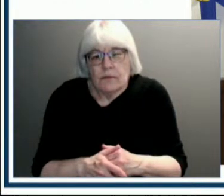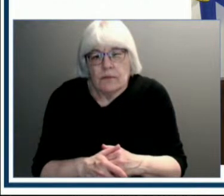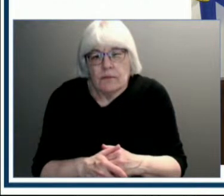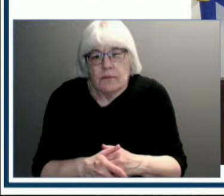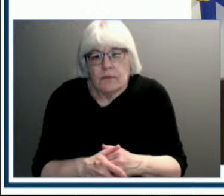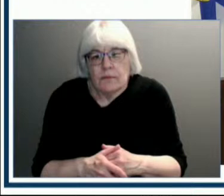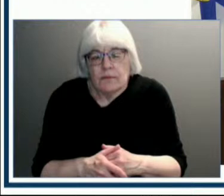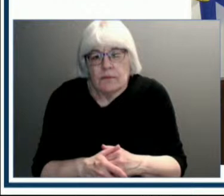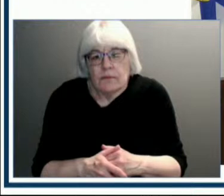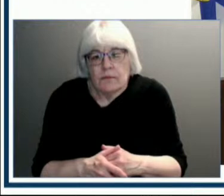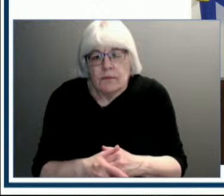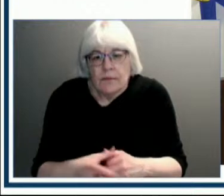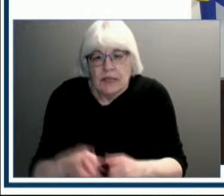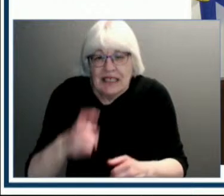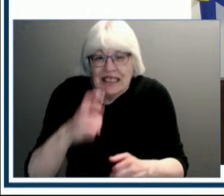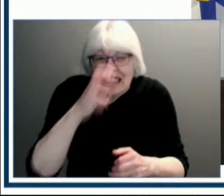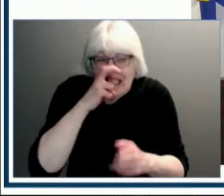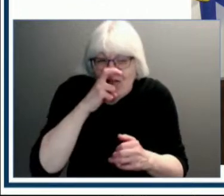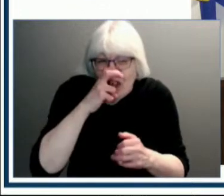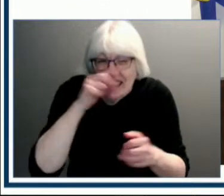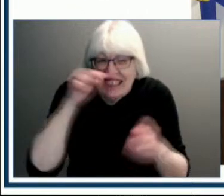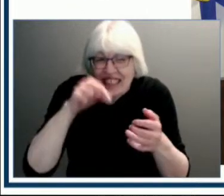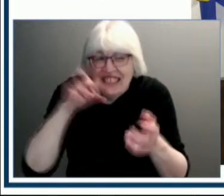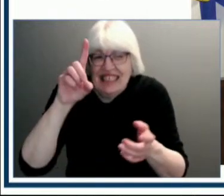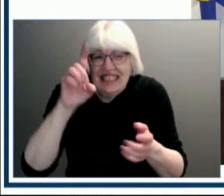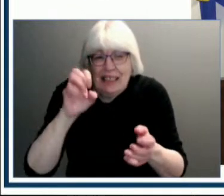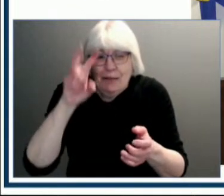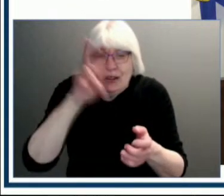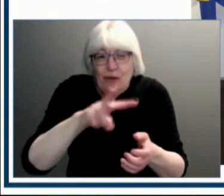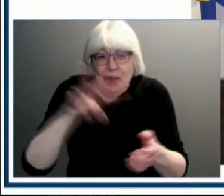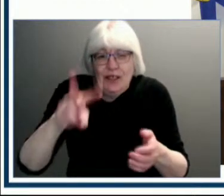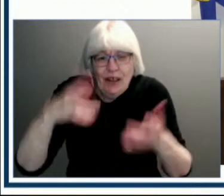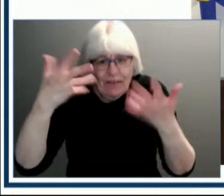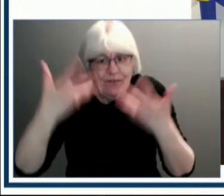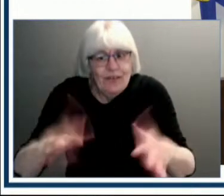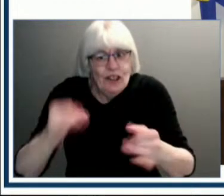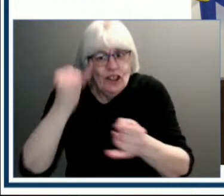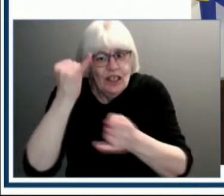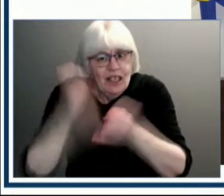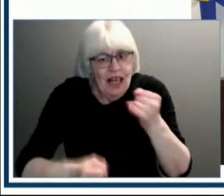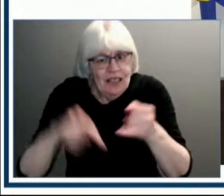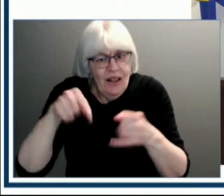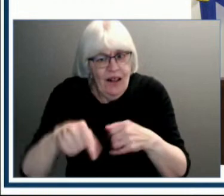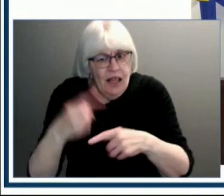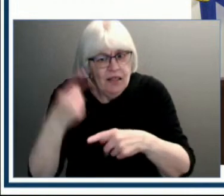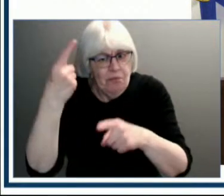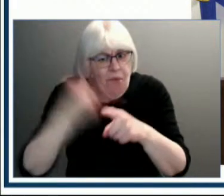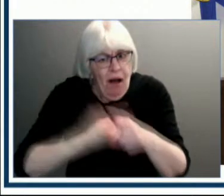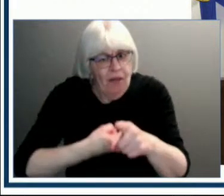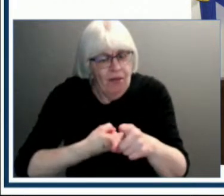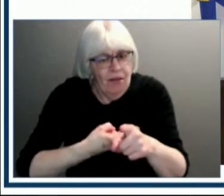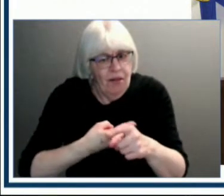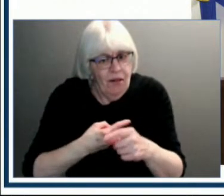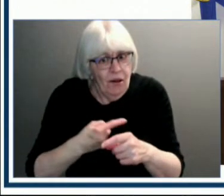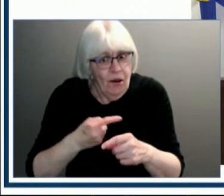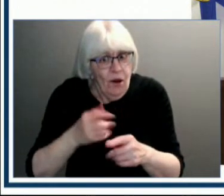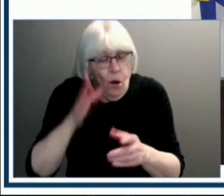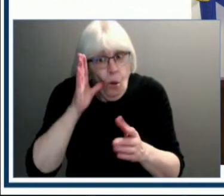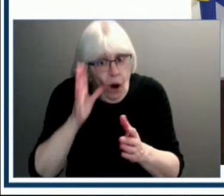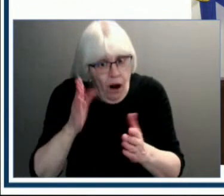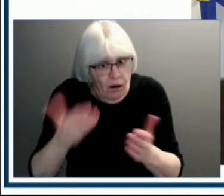now continue until the end of the month, but no new restrictions are being added. Given the fact there's been thousands of new cases